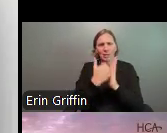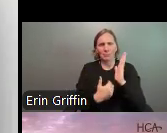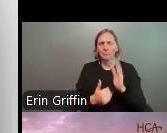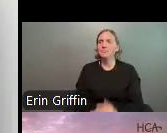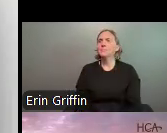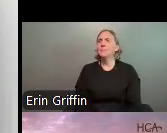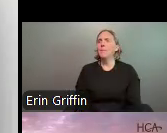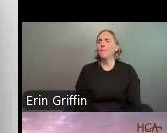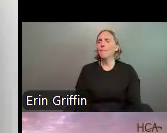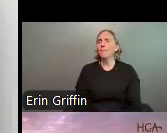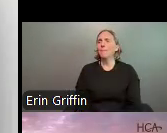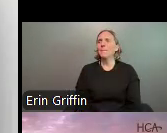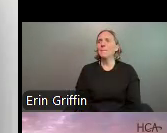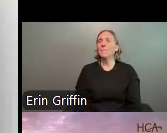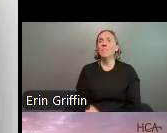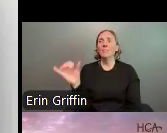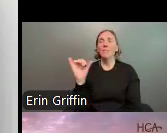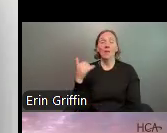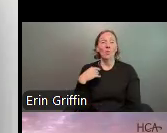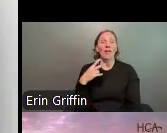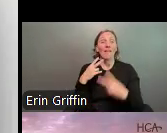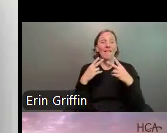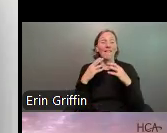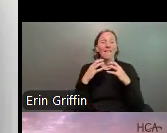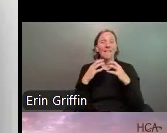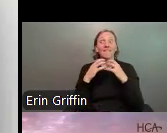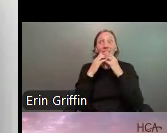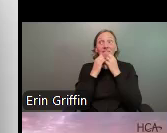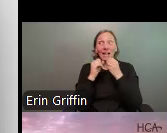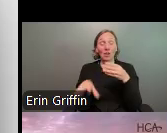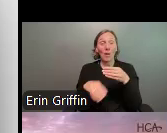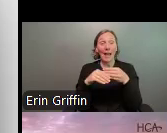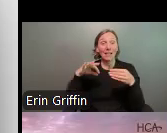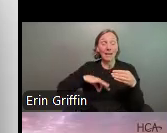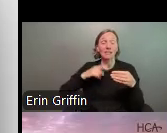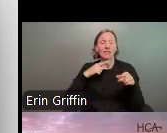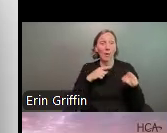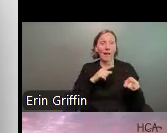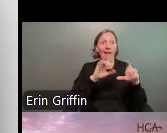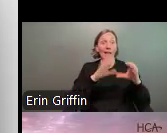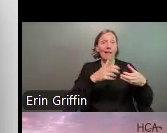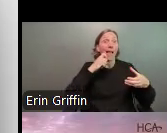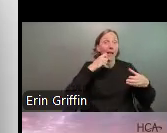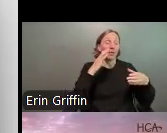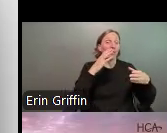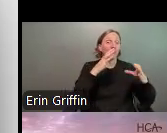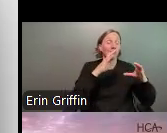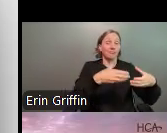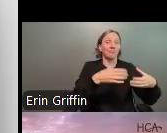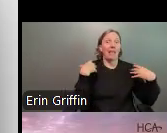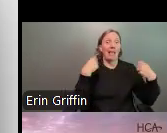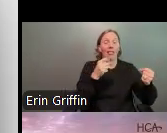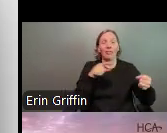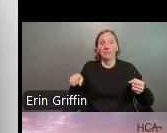We've also extended our value-added benefits. So any benefits that we offer to Apple Health members, we're offering to Apple Health Expansion members as